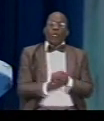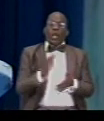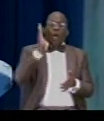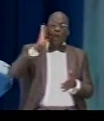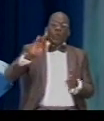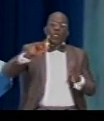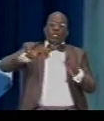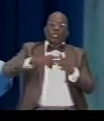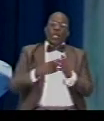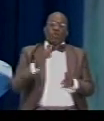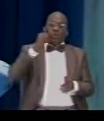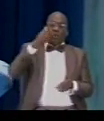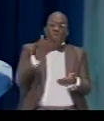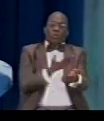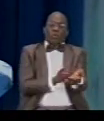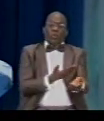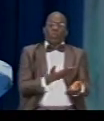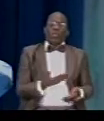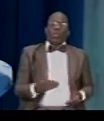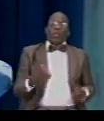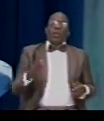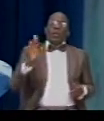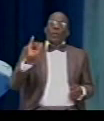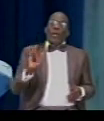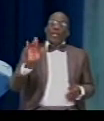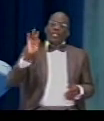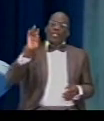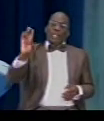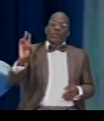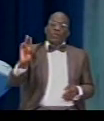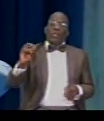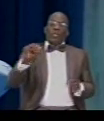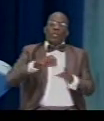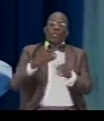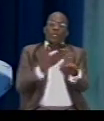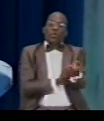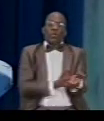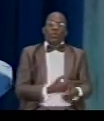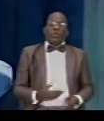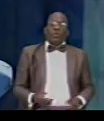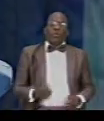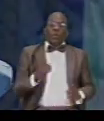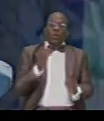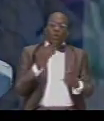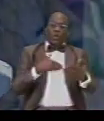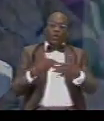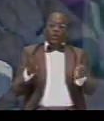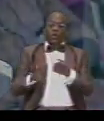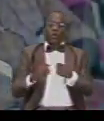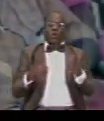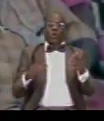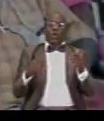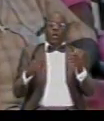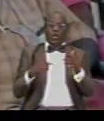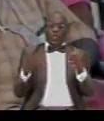by 7 in the morning, just adjacent this place, the event center. Praise the